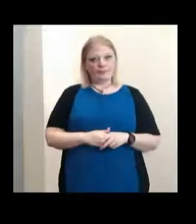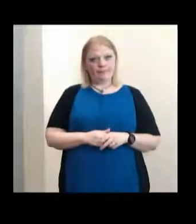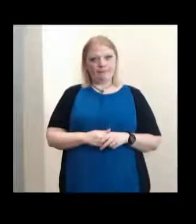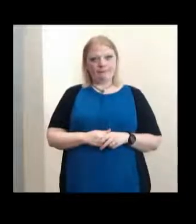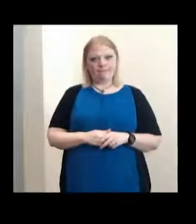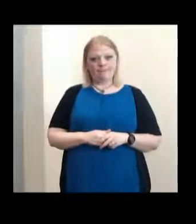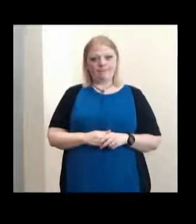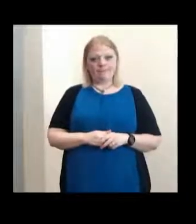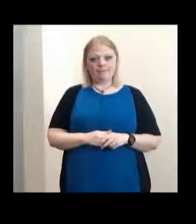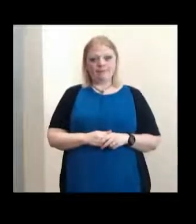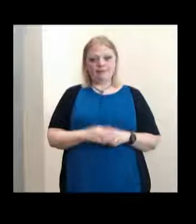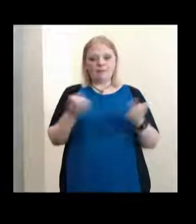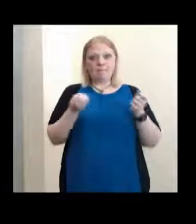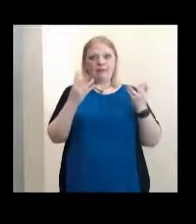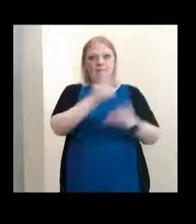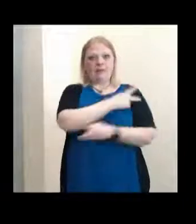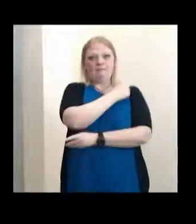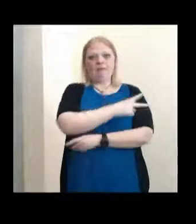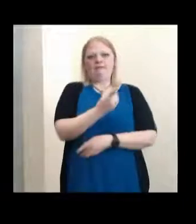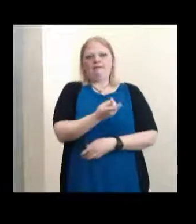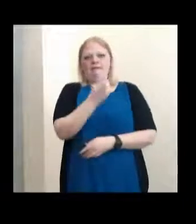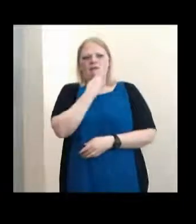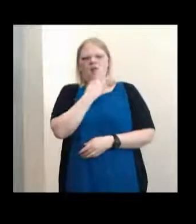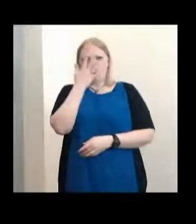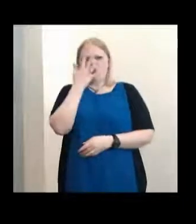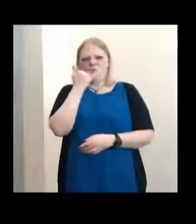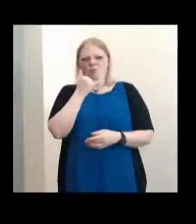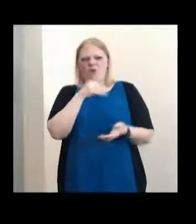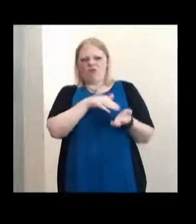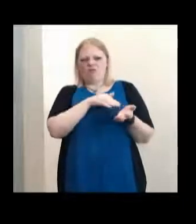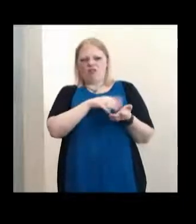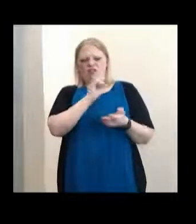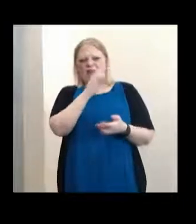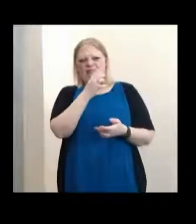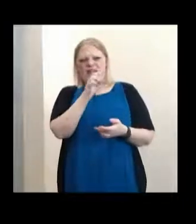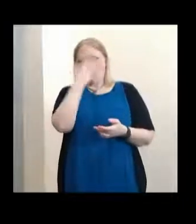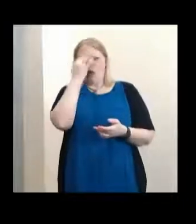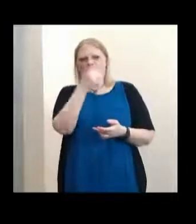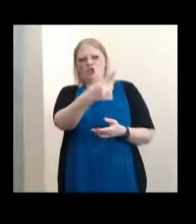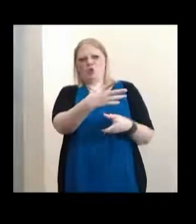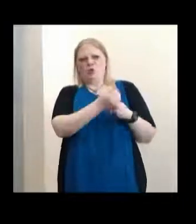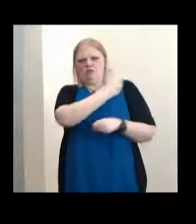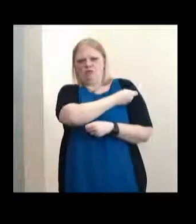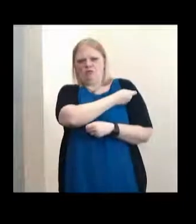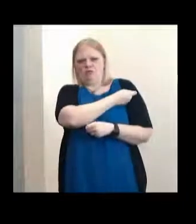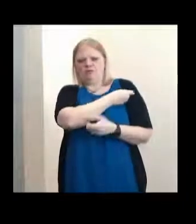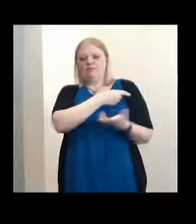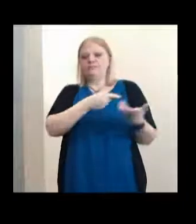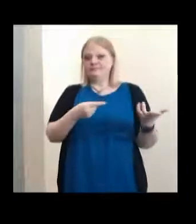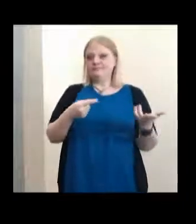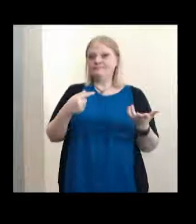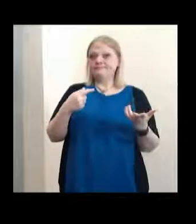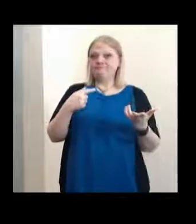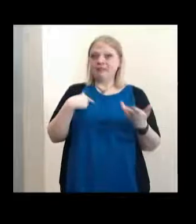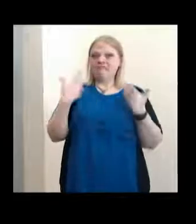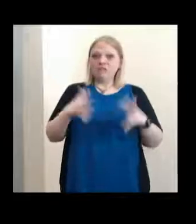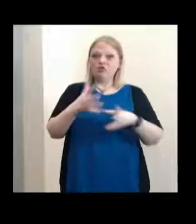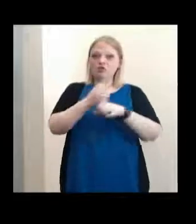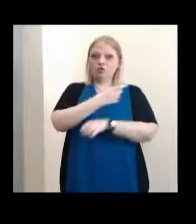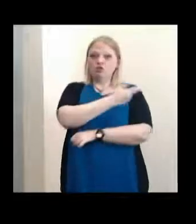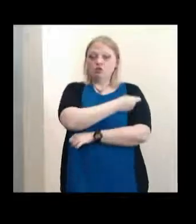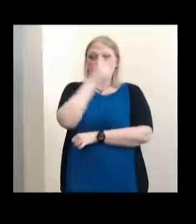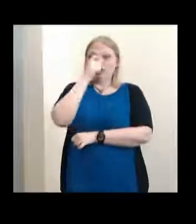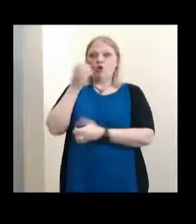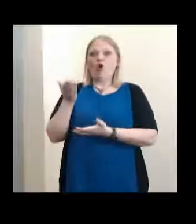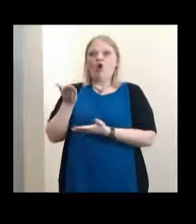So a lot of my patients ask me, well, Dr. Nylander, why did you get vaccinated? And I got vaccinated because it was